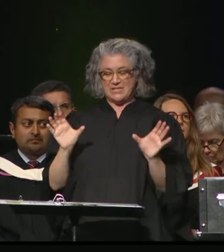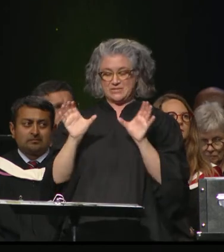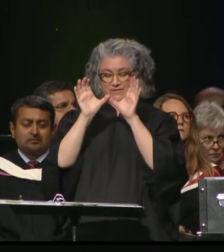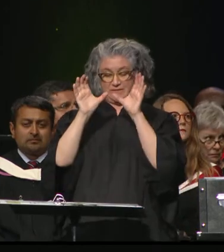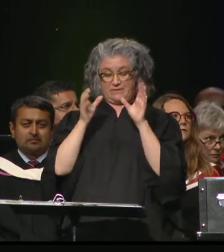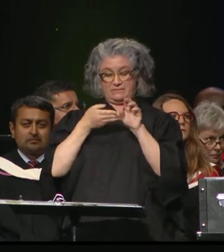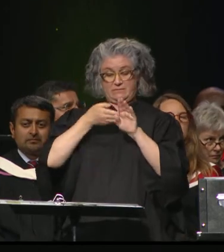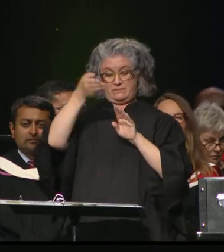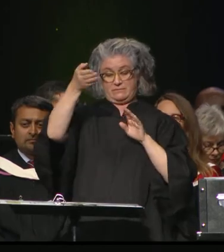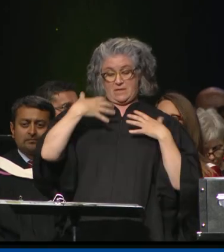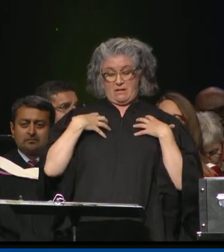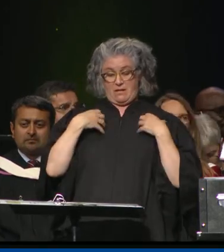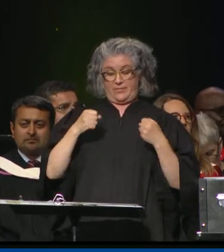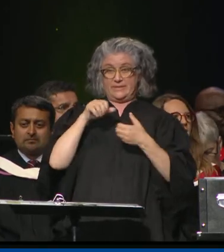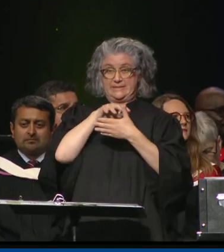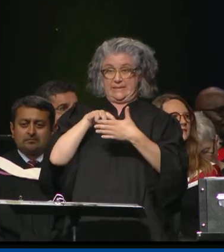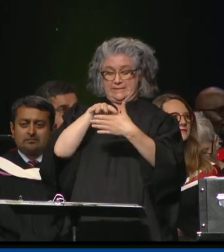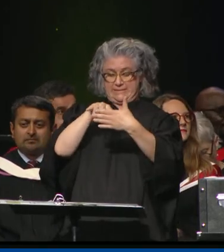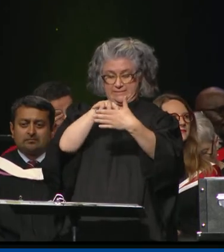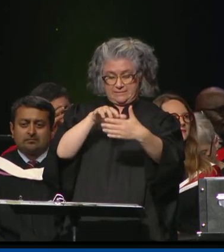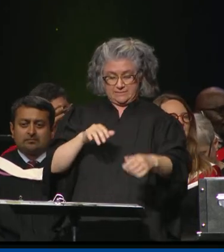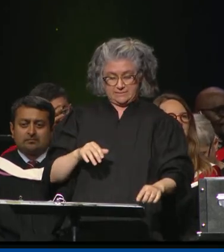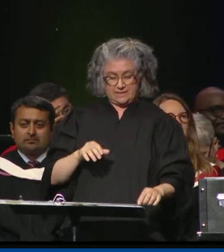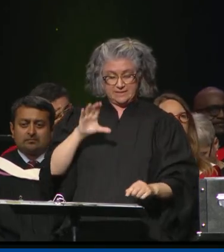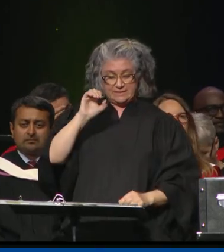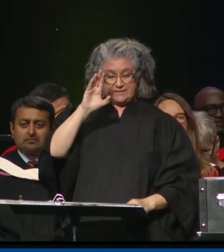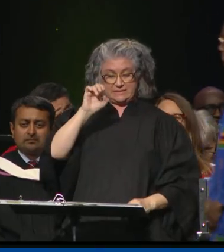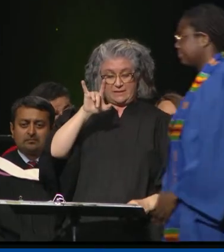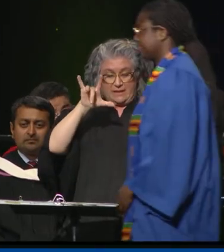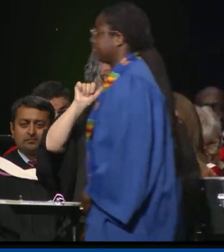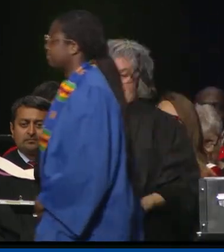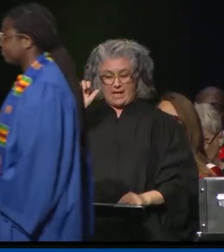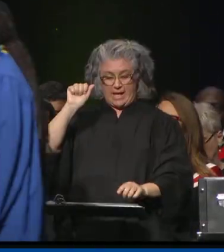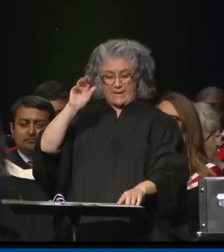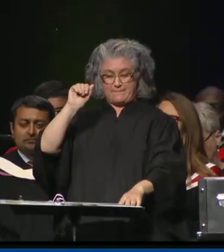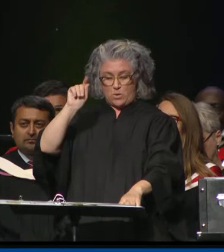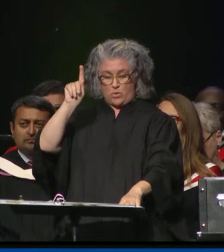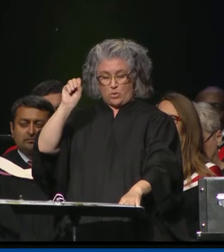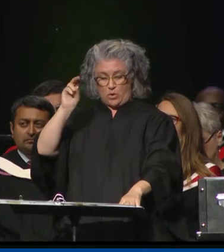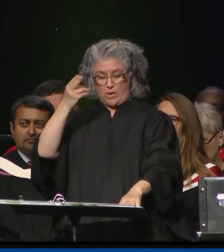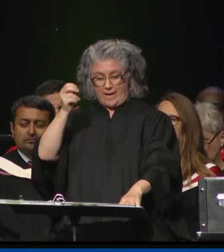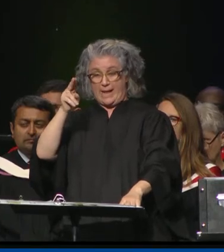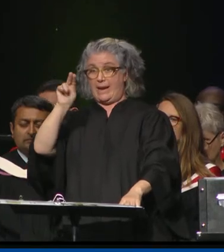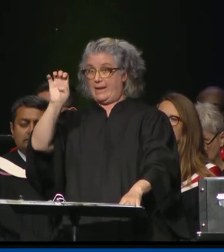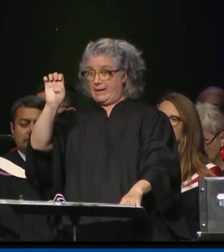Certificate in Health Studies, Cecilia Amokohene.